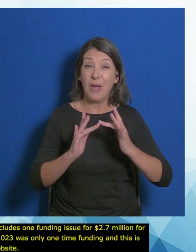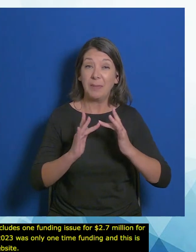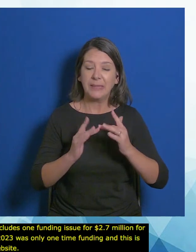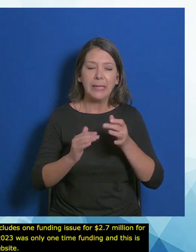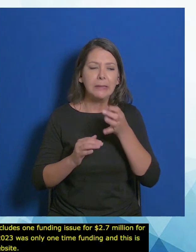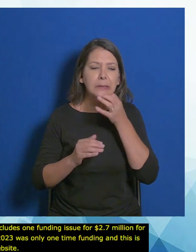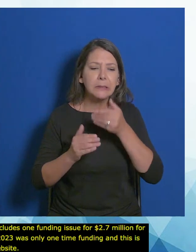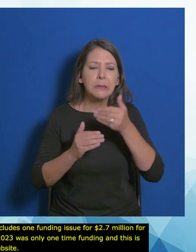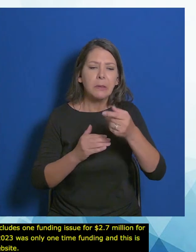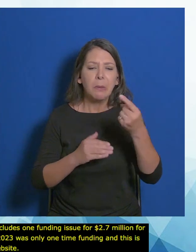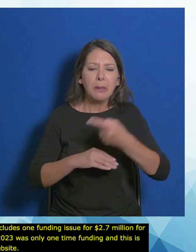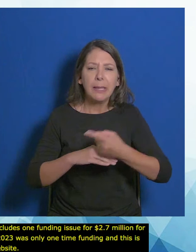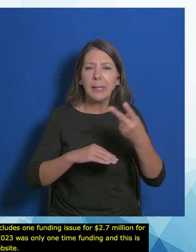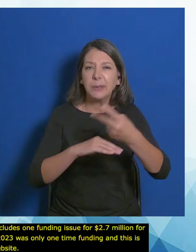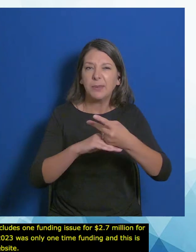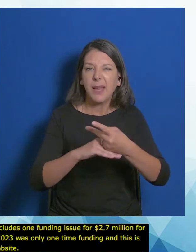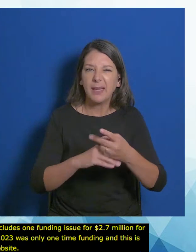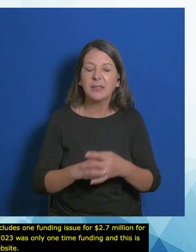or two.